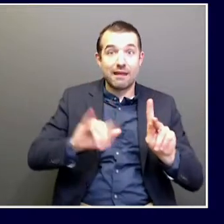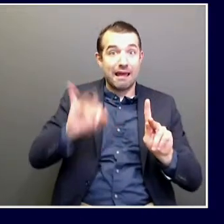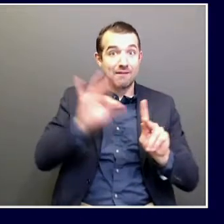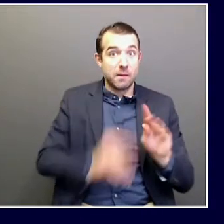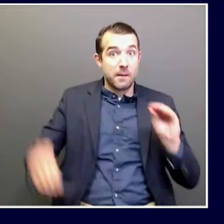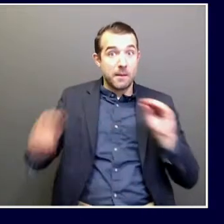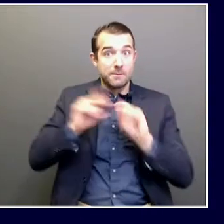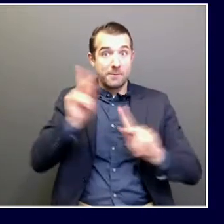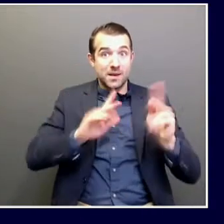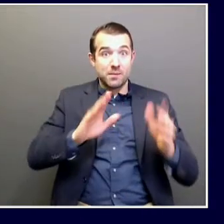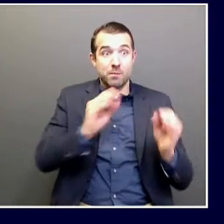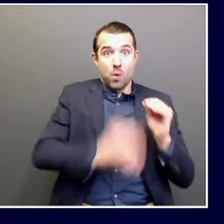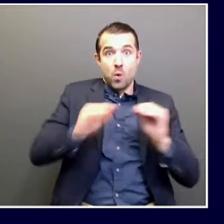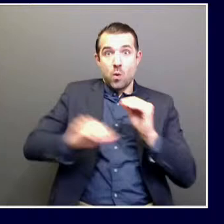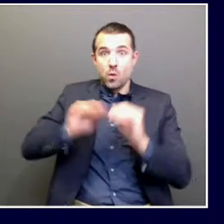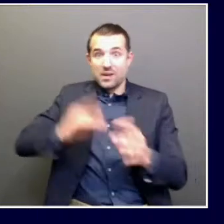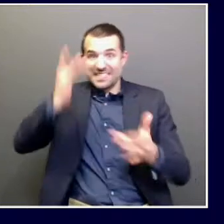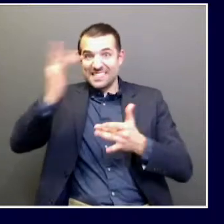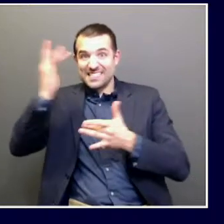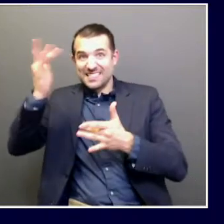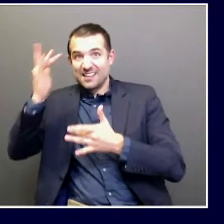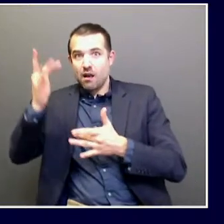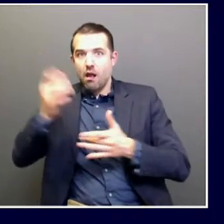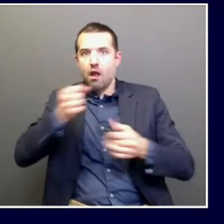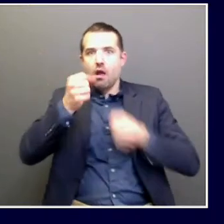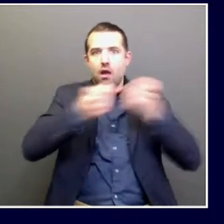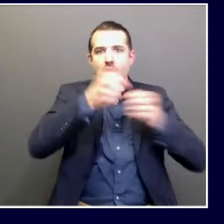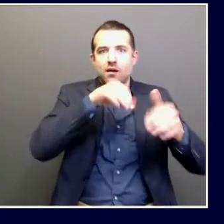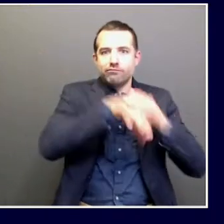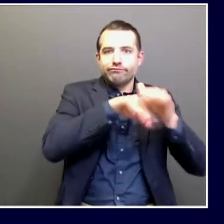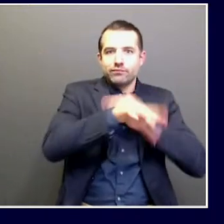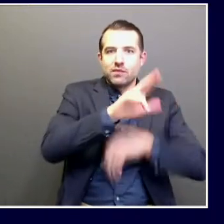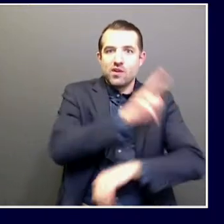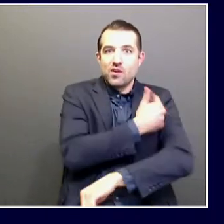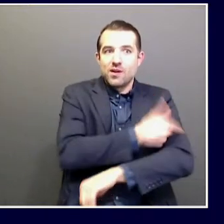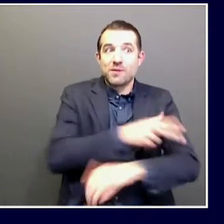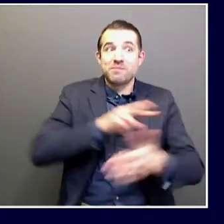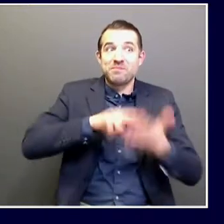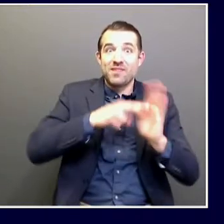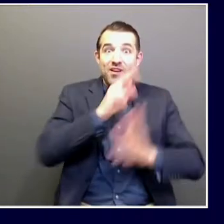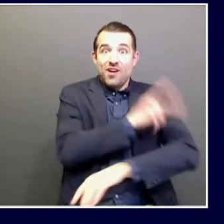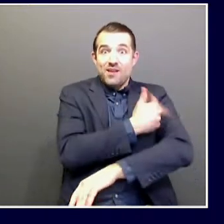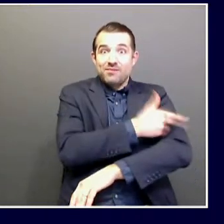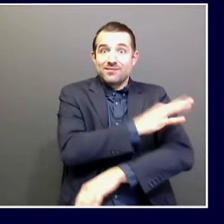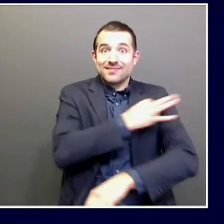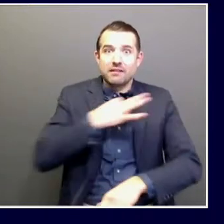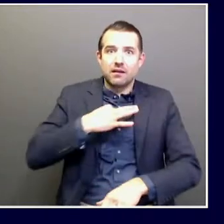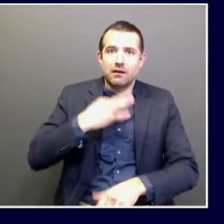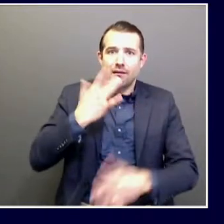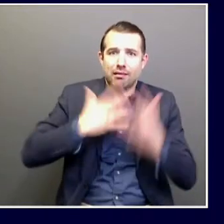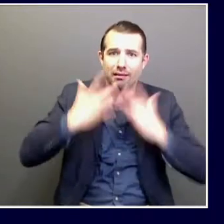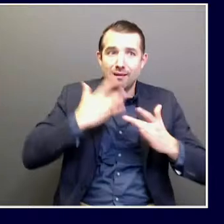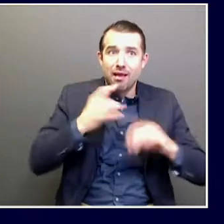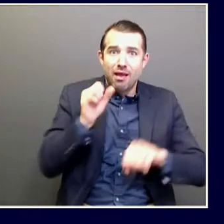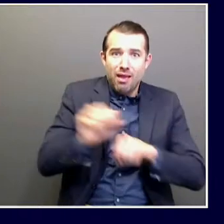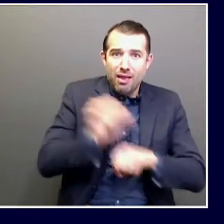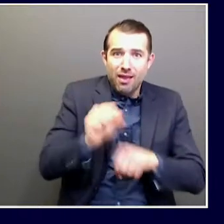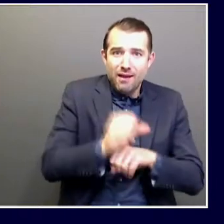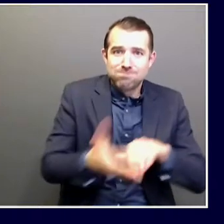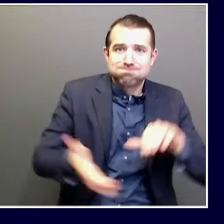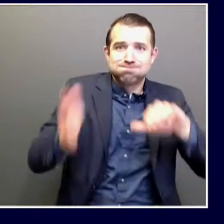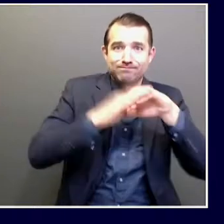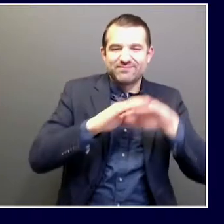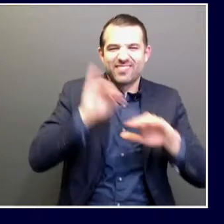contagiousness ranks higher than severity, because contagiousness is a measure of how many people might end up in the